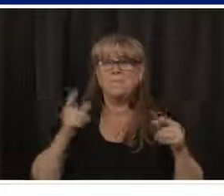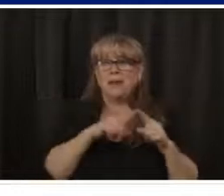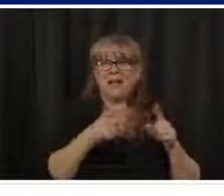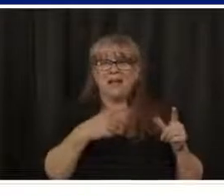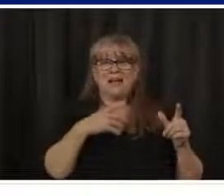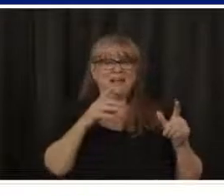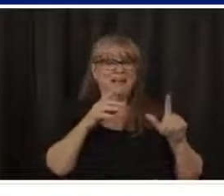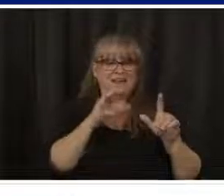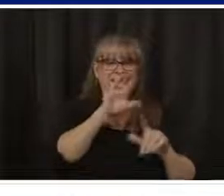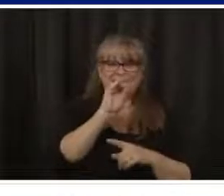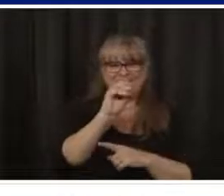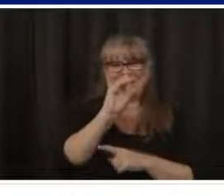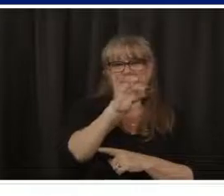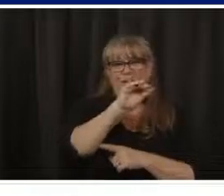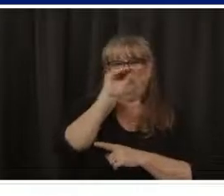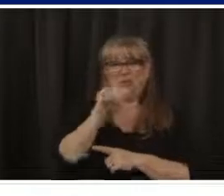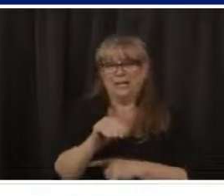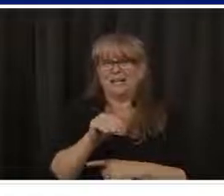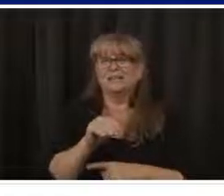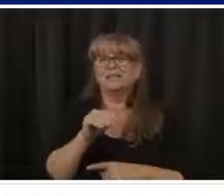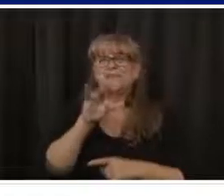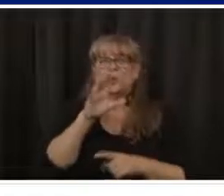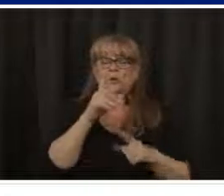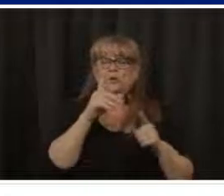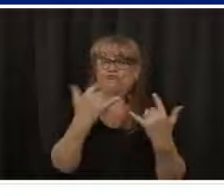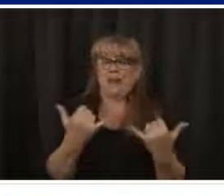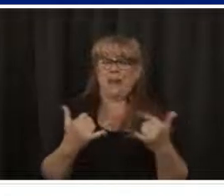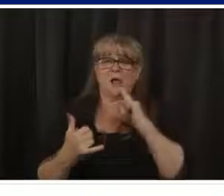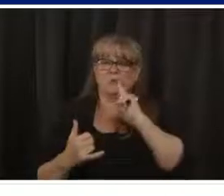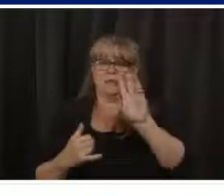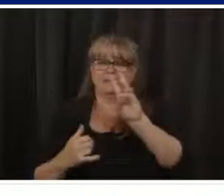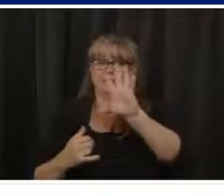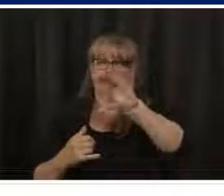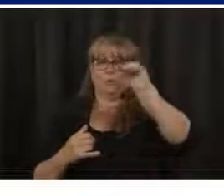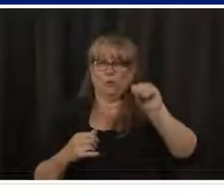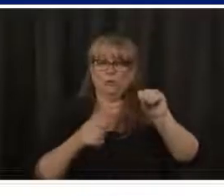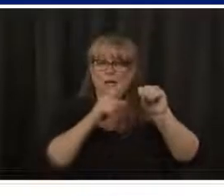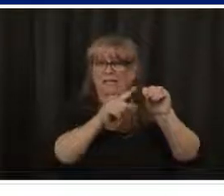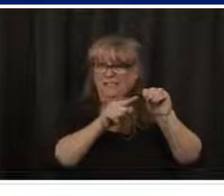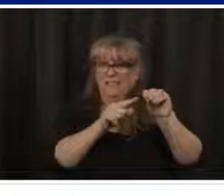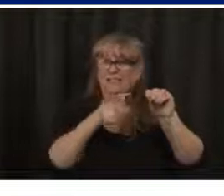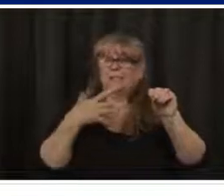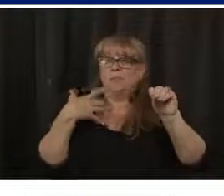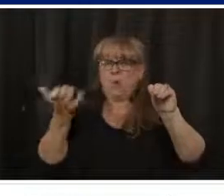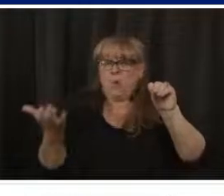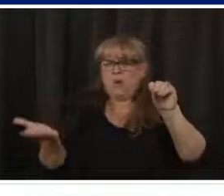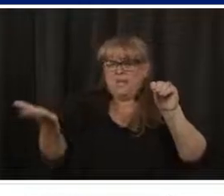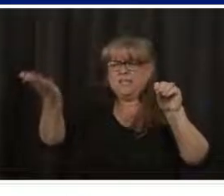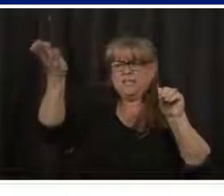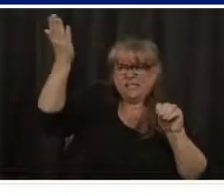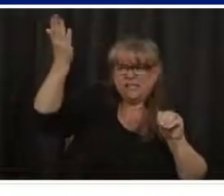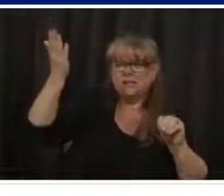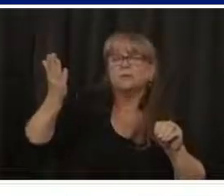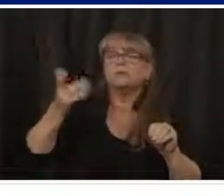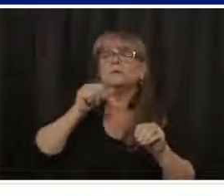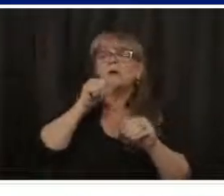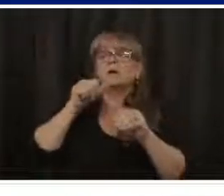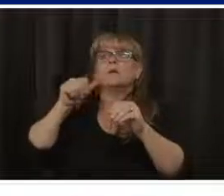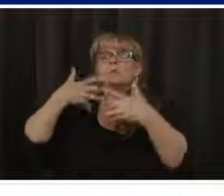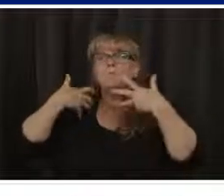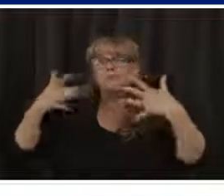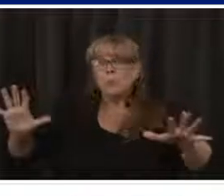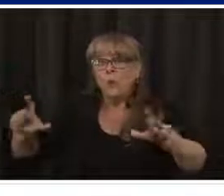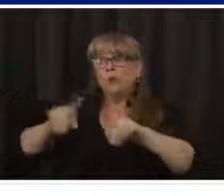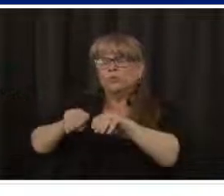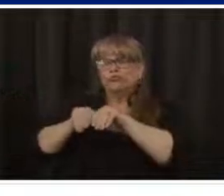closing in on 65. When you get up to 75, 80, there's just not enough hosts to effectively spread the virus, meaning the R0 will be below